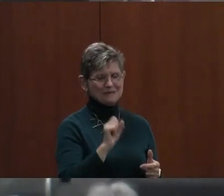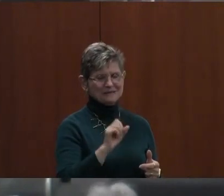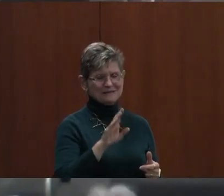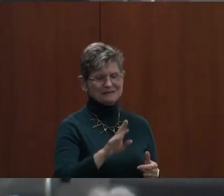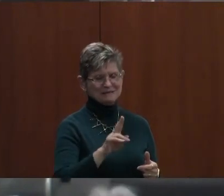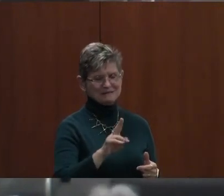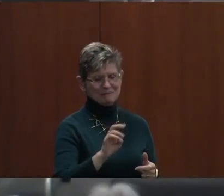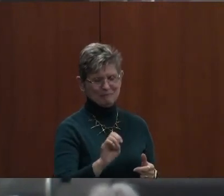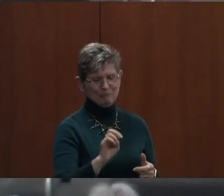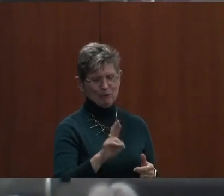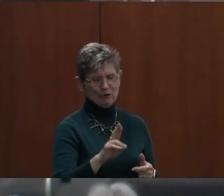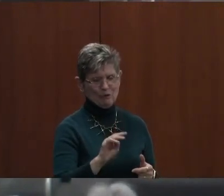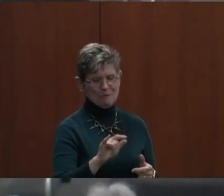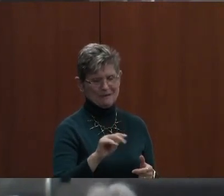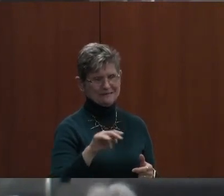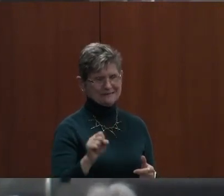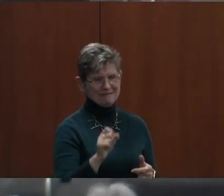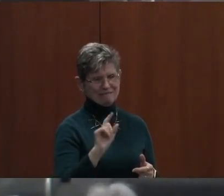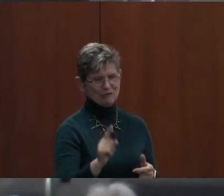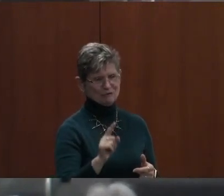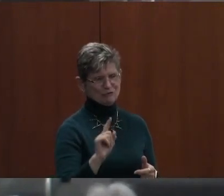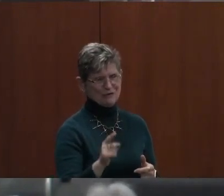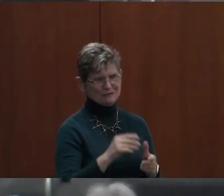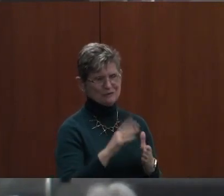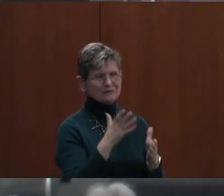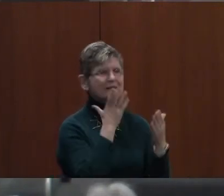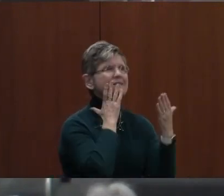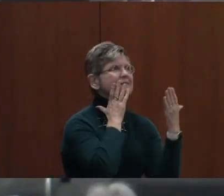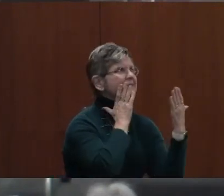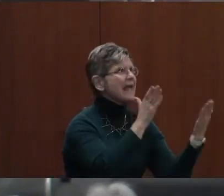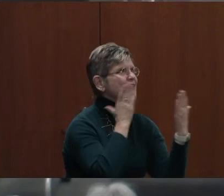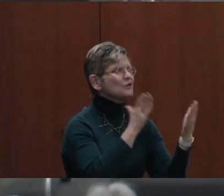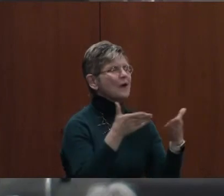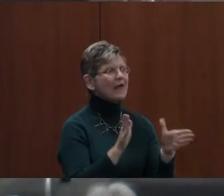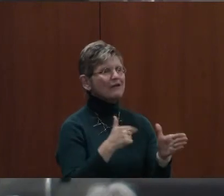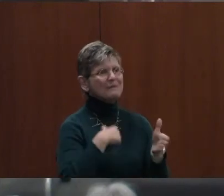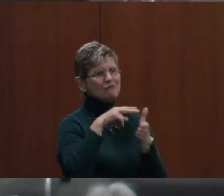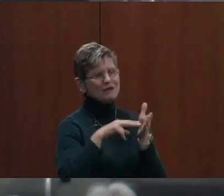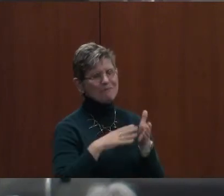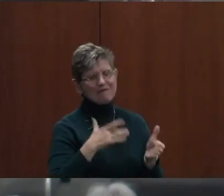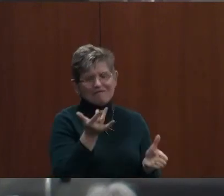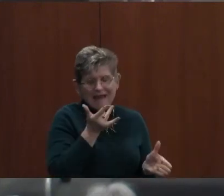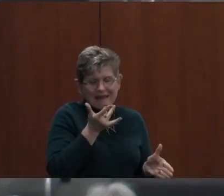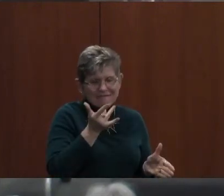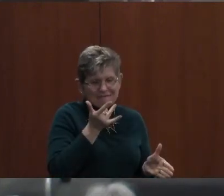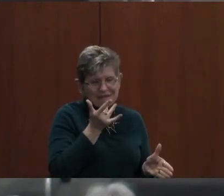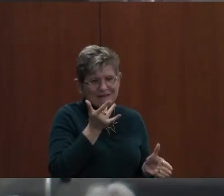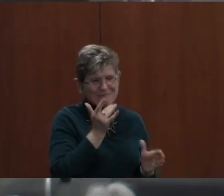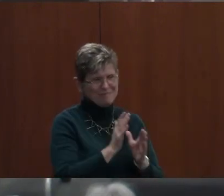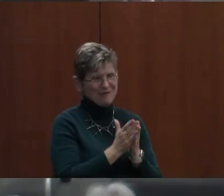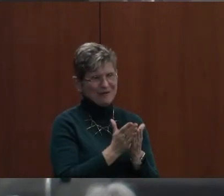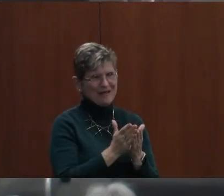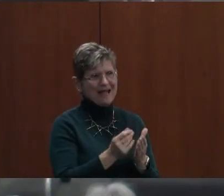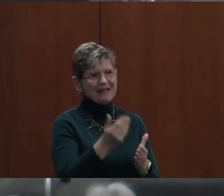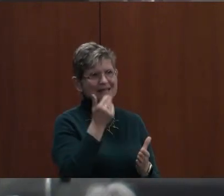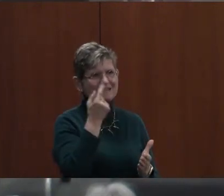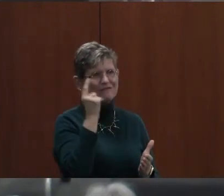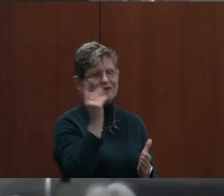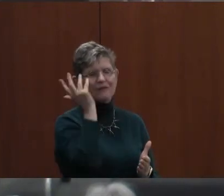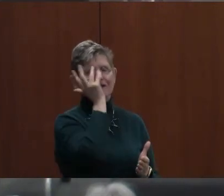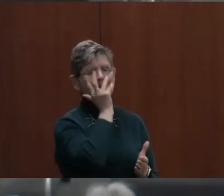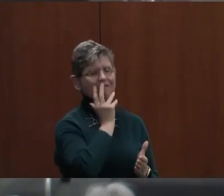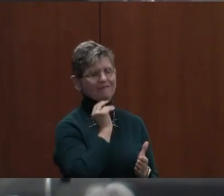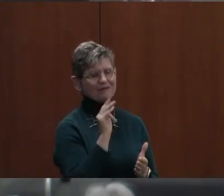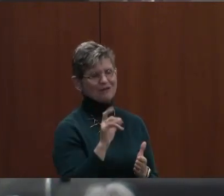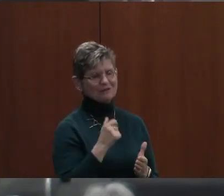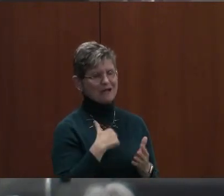grade Greenbrier students, thank you so much for allowing me to read my favorite book, and thank you for the lovely notes.